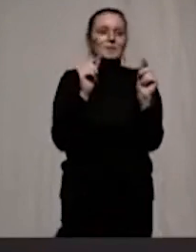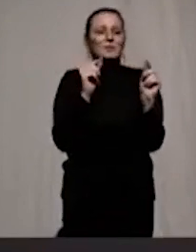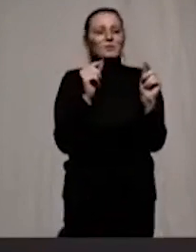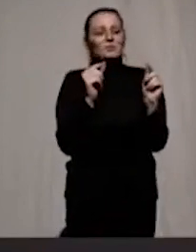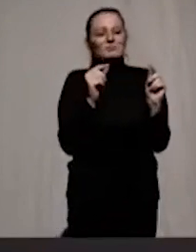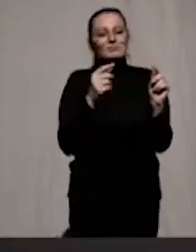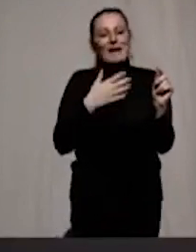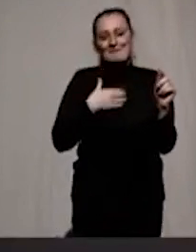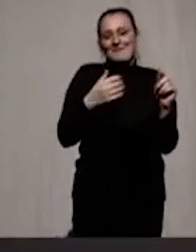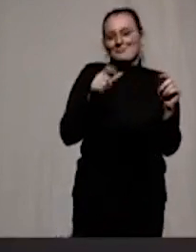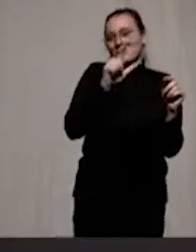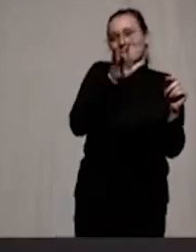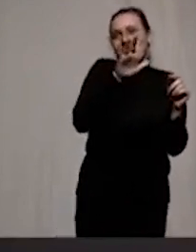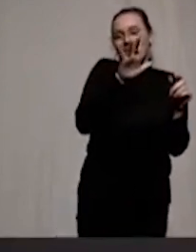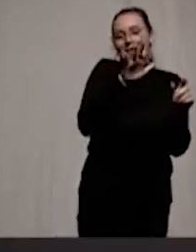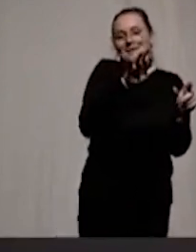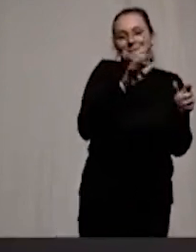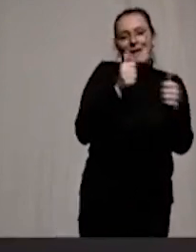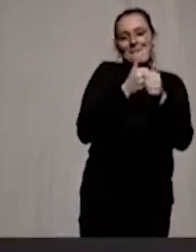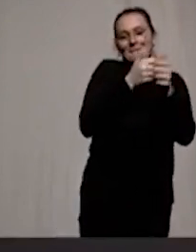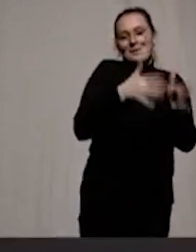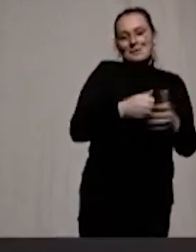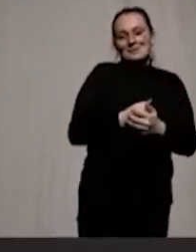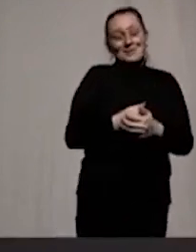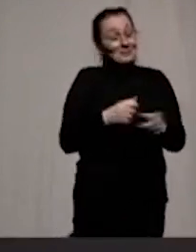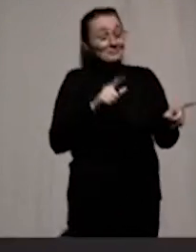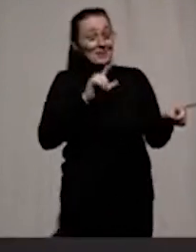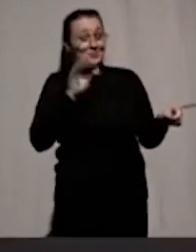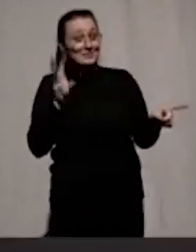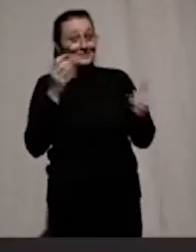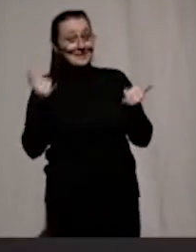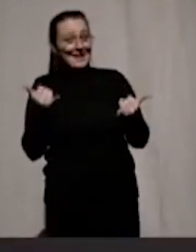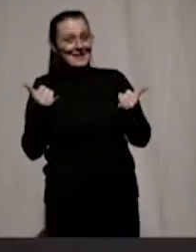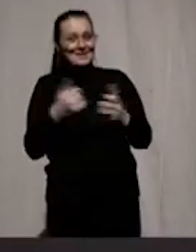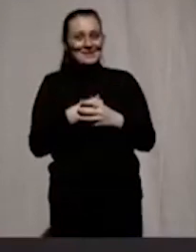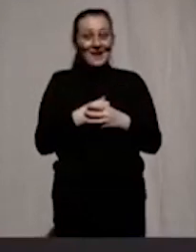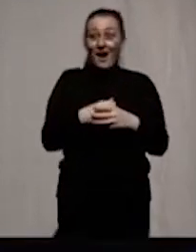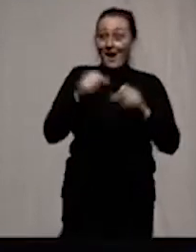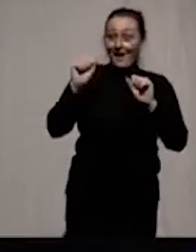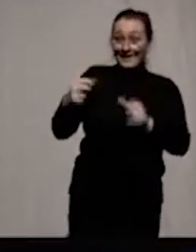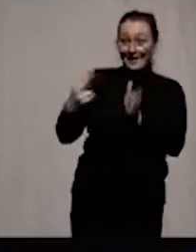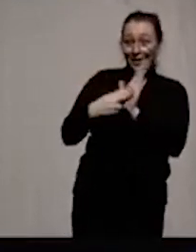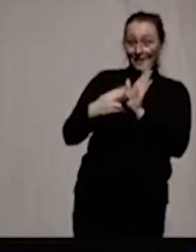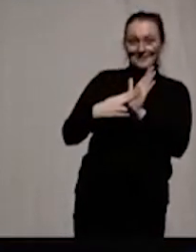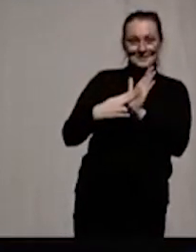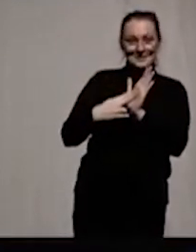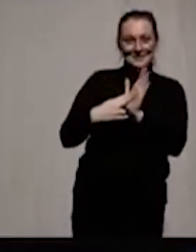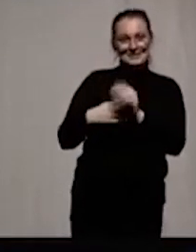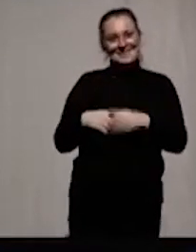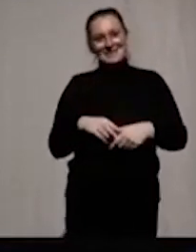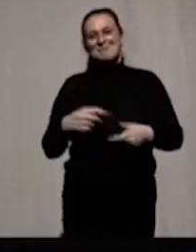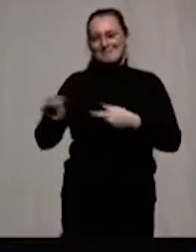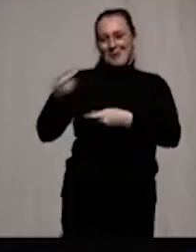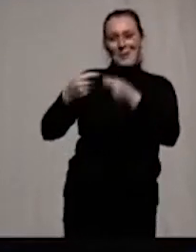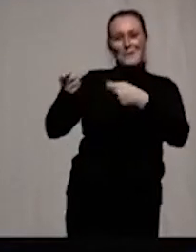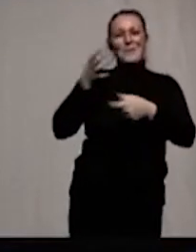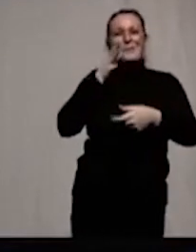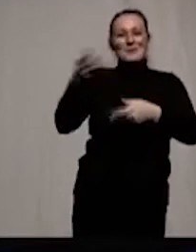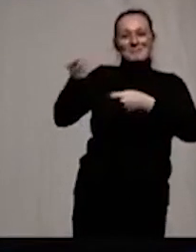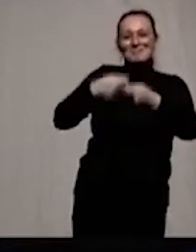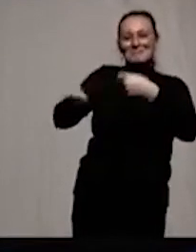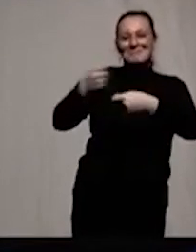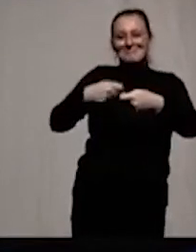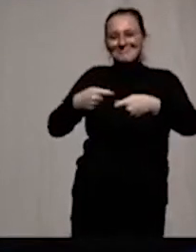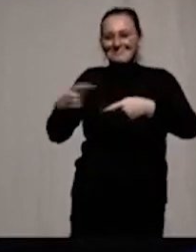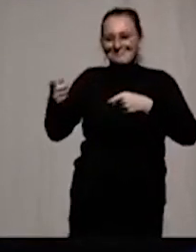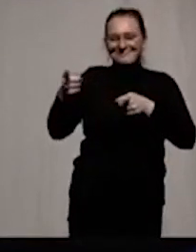one more. Can I get your autograph? Sure. Wicked. Awesome. We'll exchange autographs. Yes, we because do. We're both obviously very famous. Yes, we're very famous. And I do love your work.